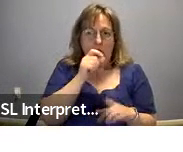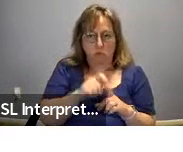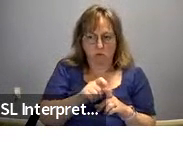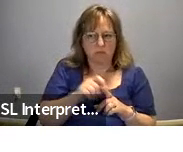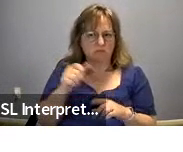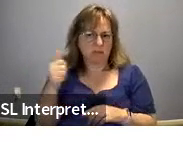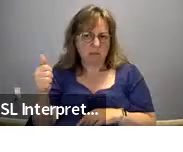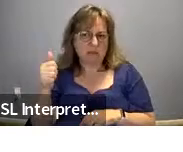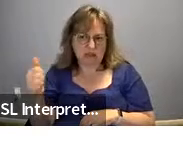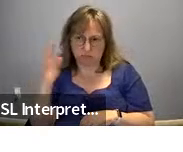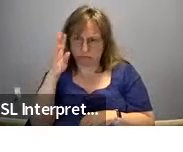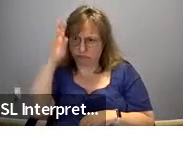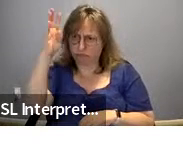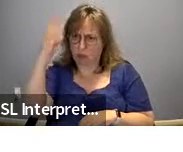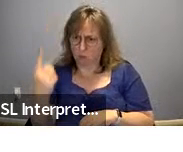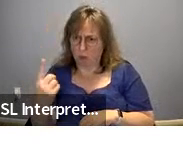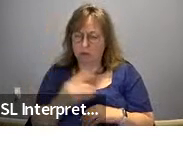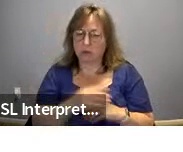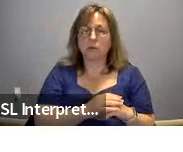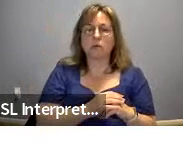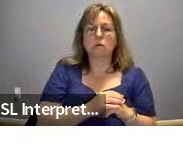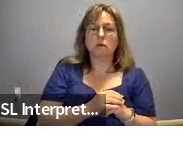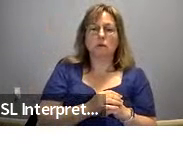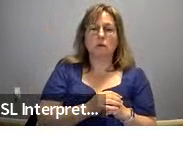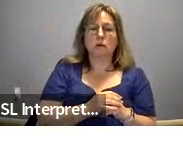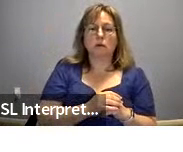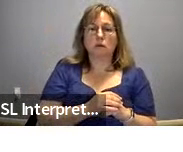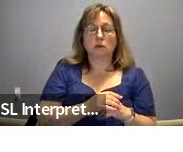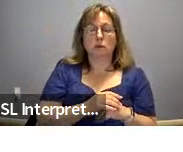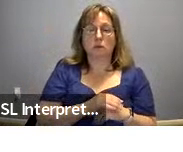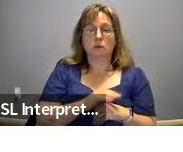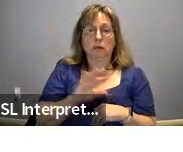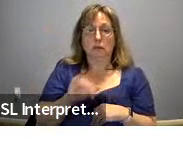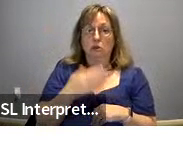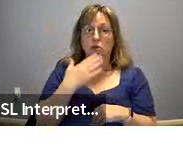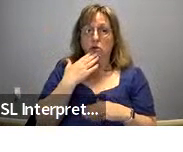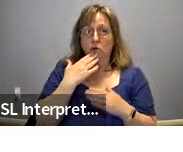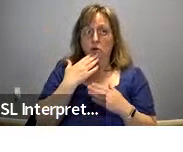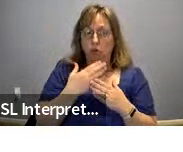This graphic represents a good practice when it comes to setting a password.